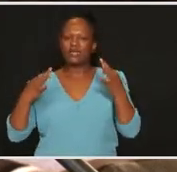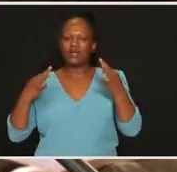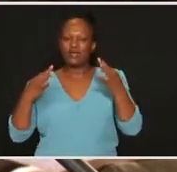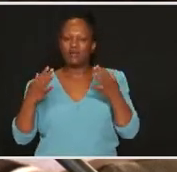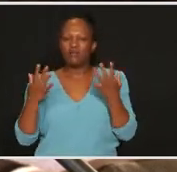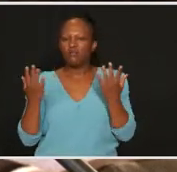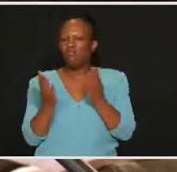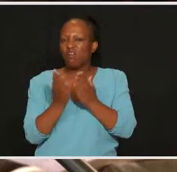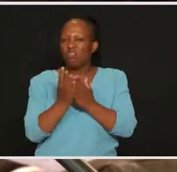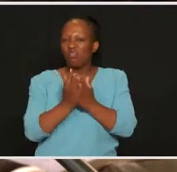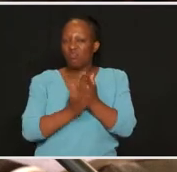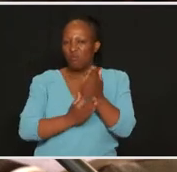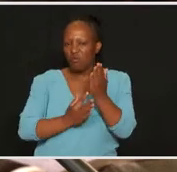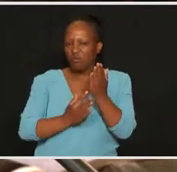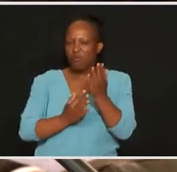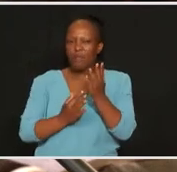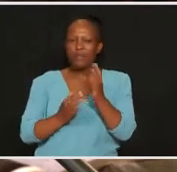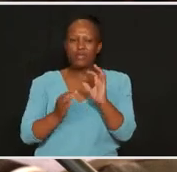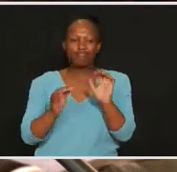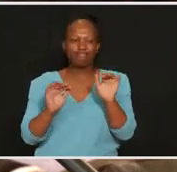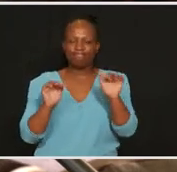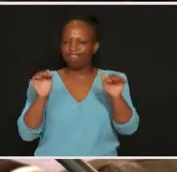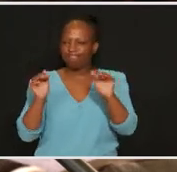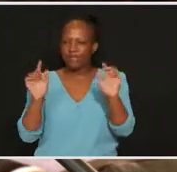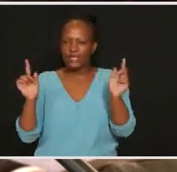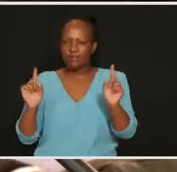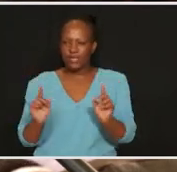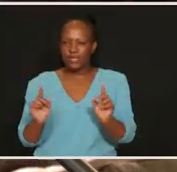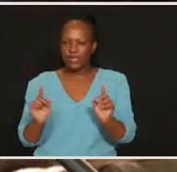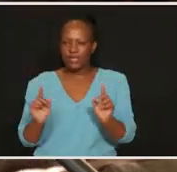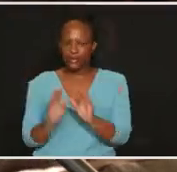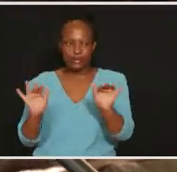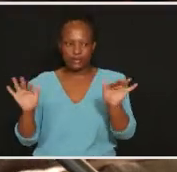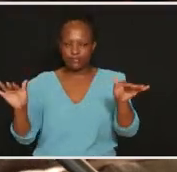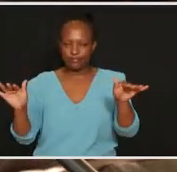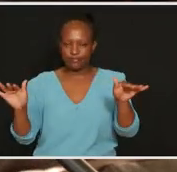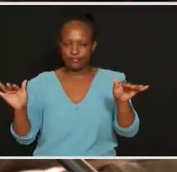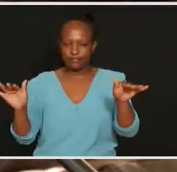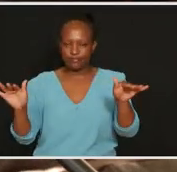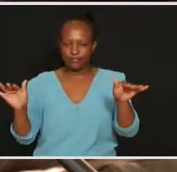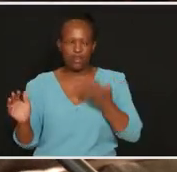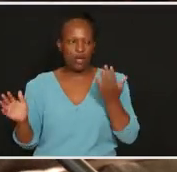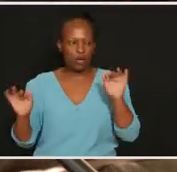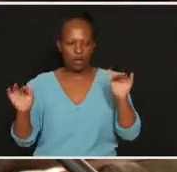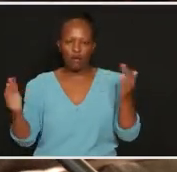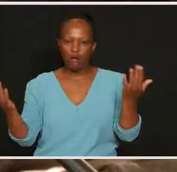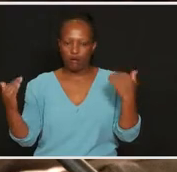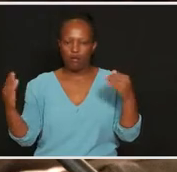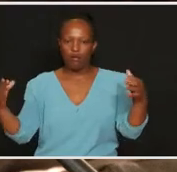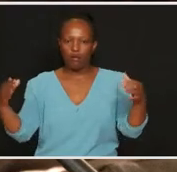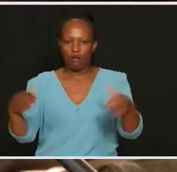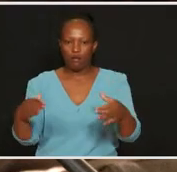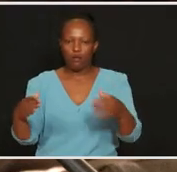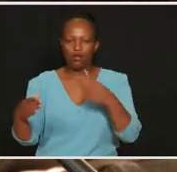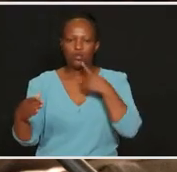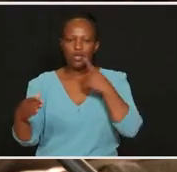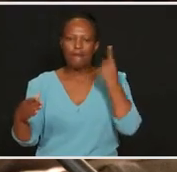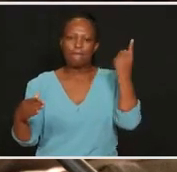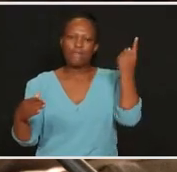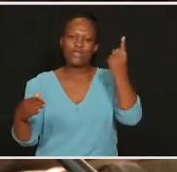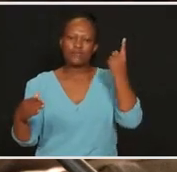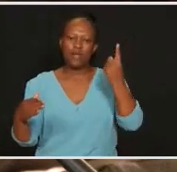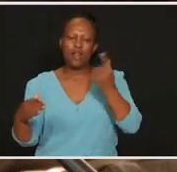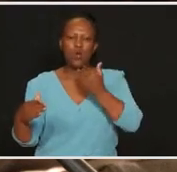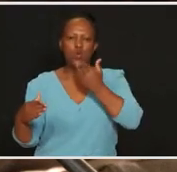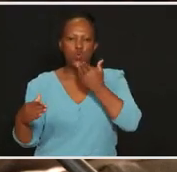through a special general meeting where parents are also going to have a say on who do they want the principle to